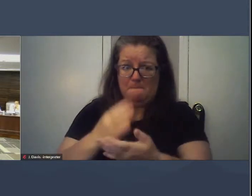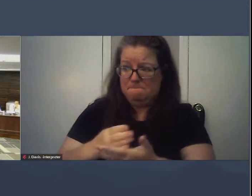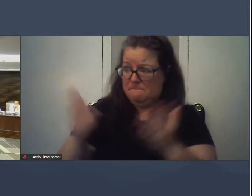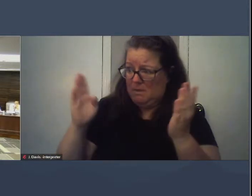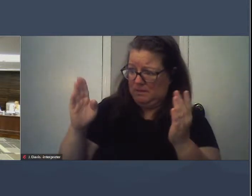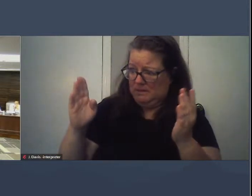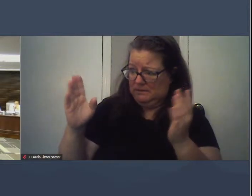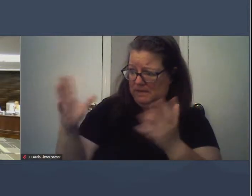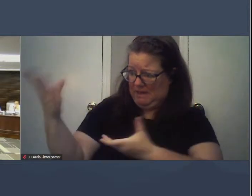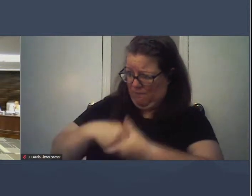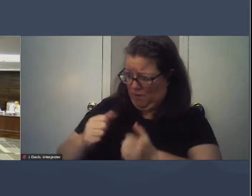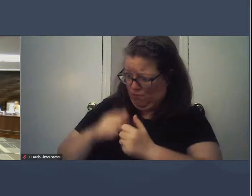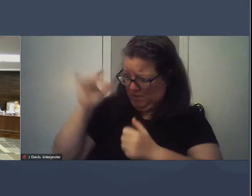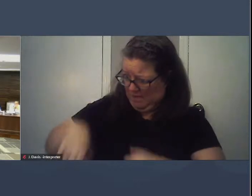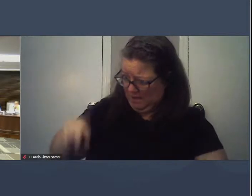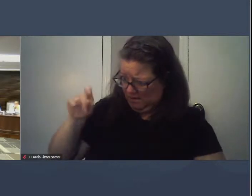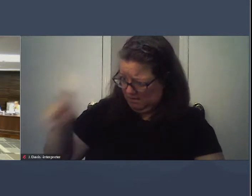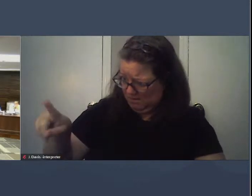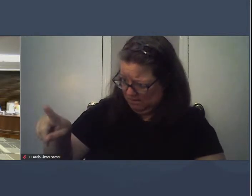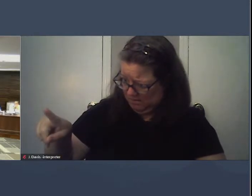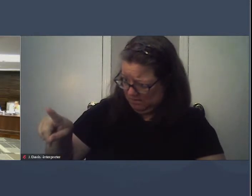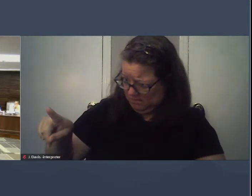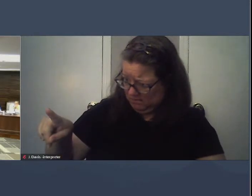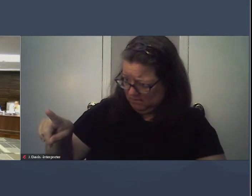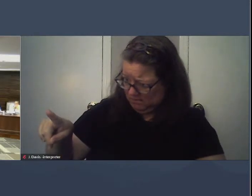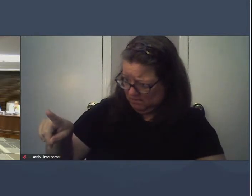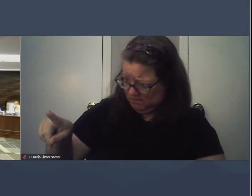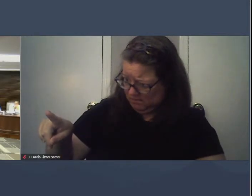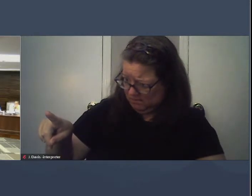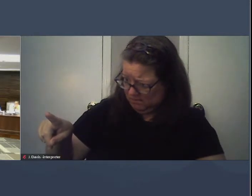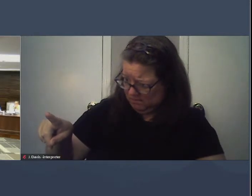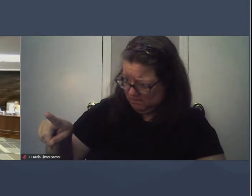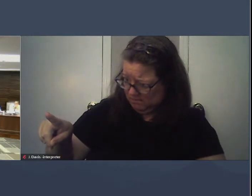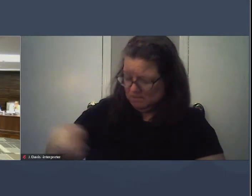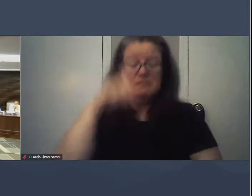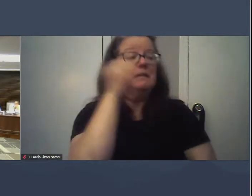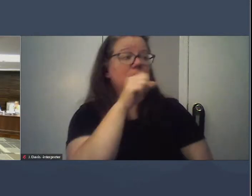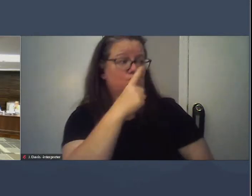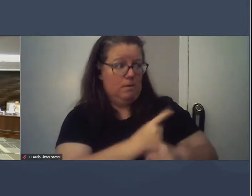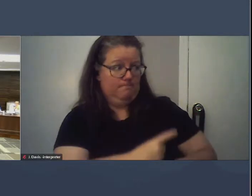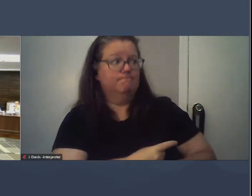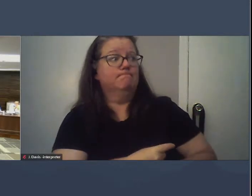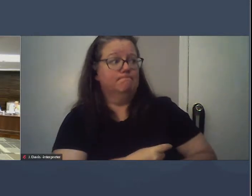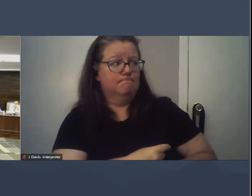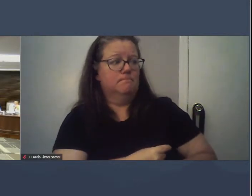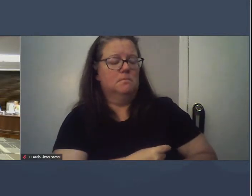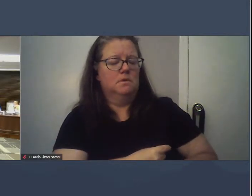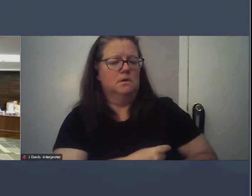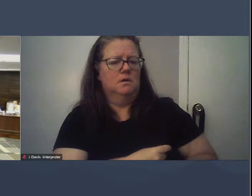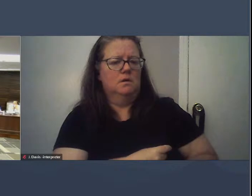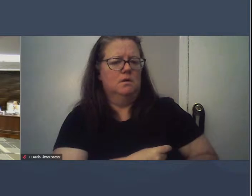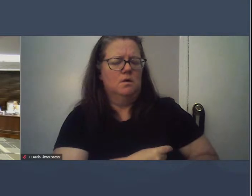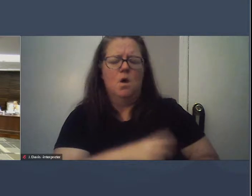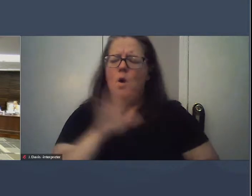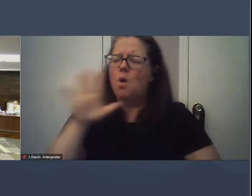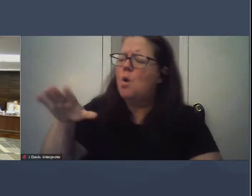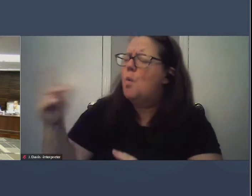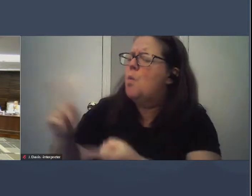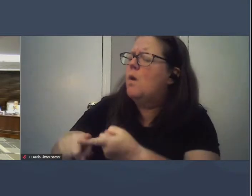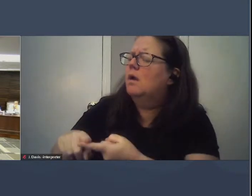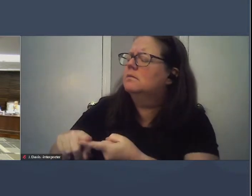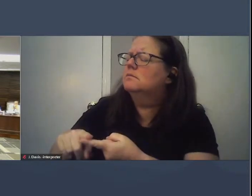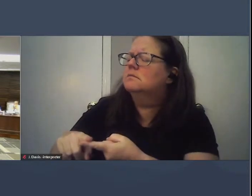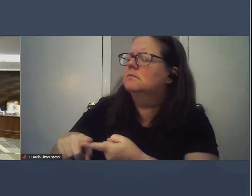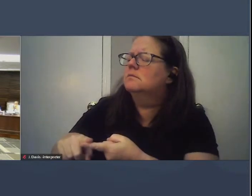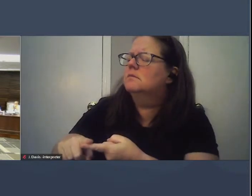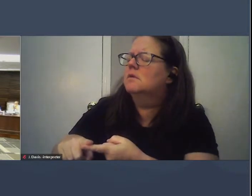in regards to placing the ash in that location? Yes, ma'am, that's correct. Question, when? We